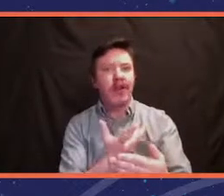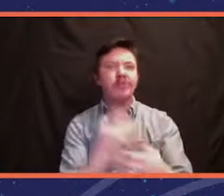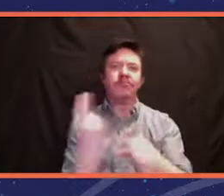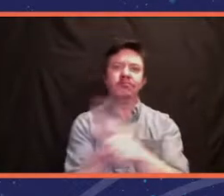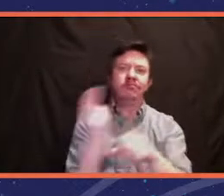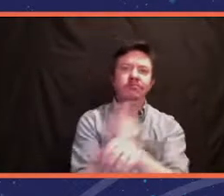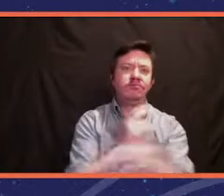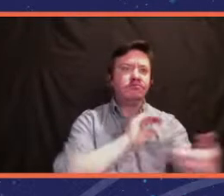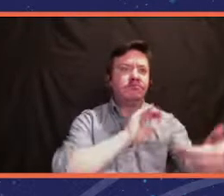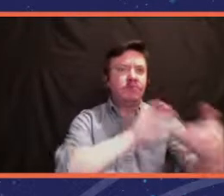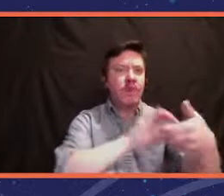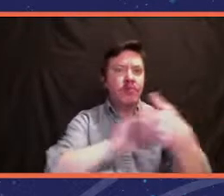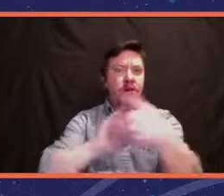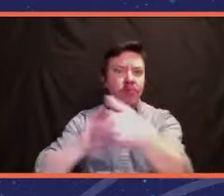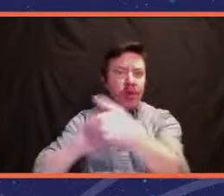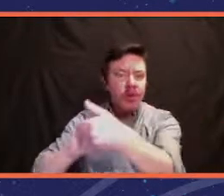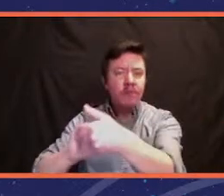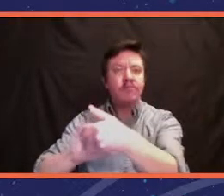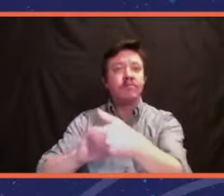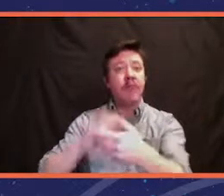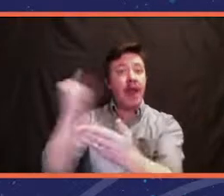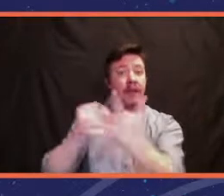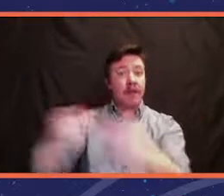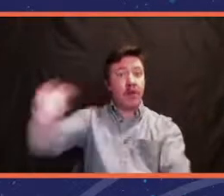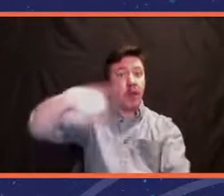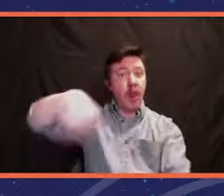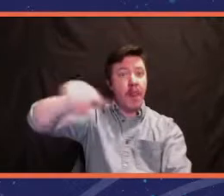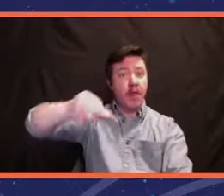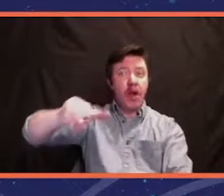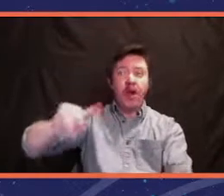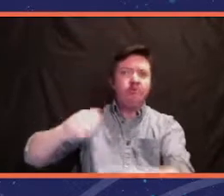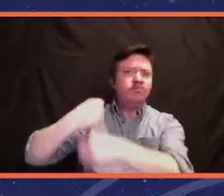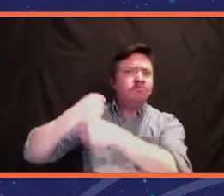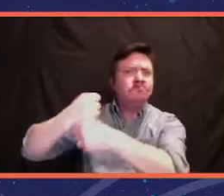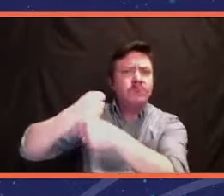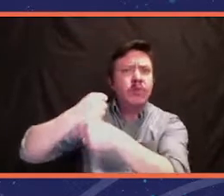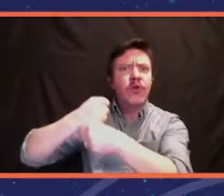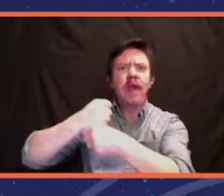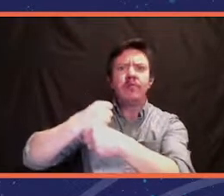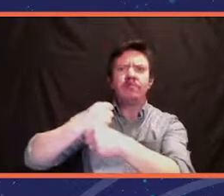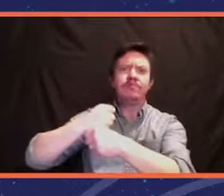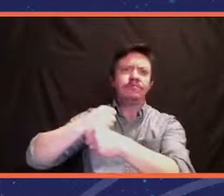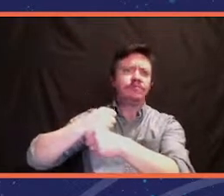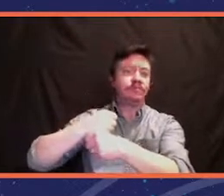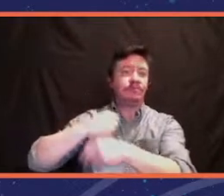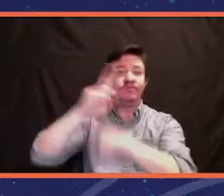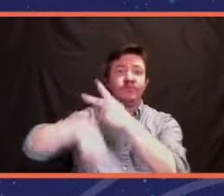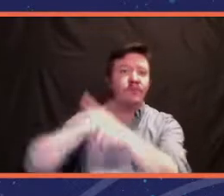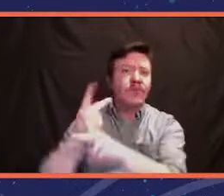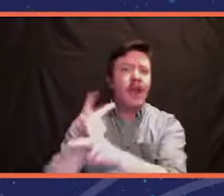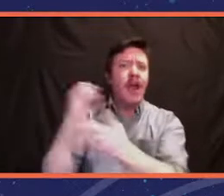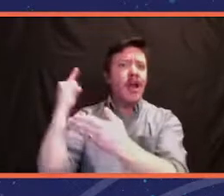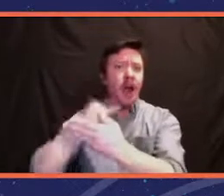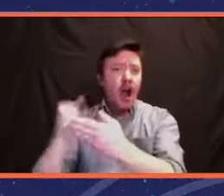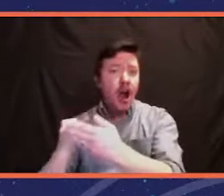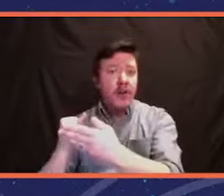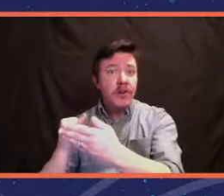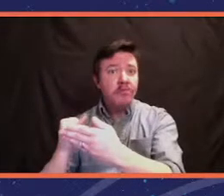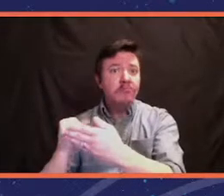then the artists would, on their own, create any kind of, and then we would in turn share those we're trying to accomplish here today